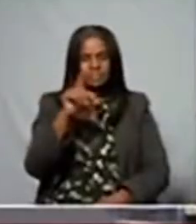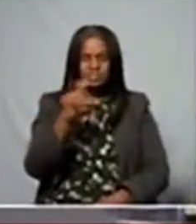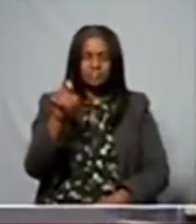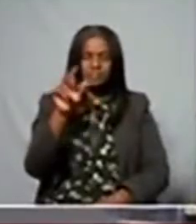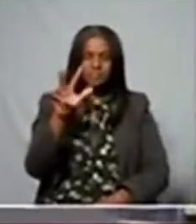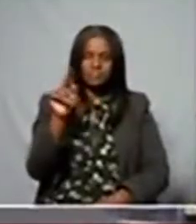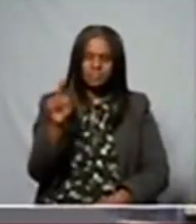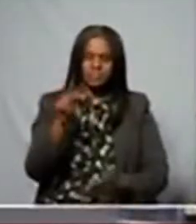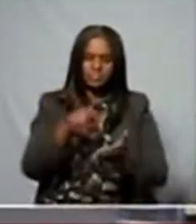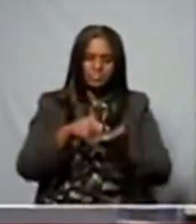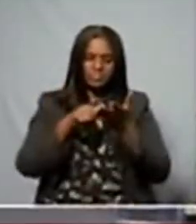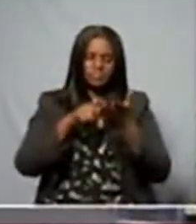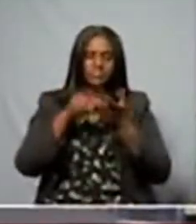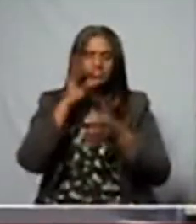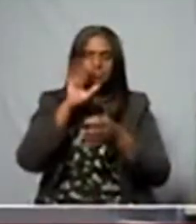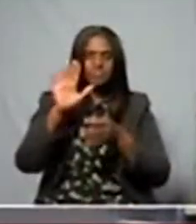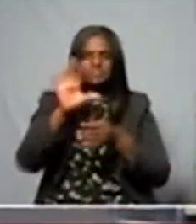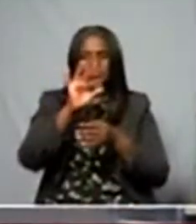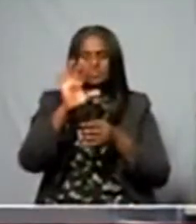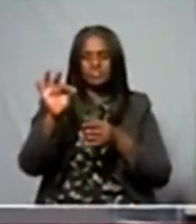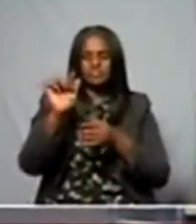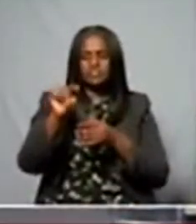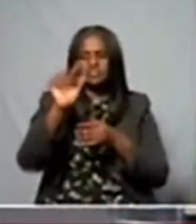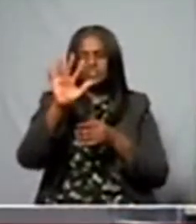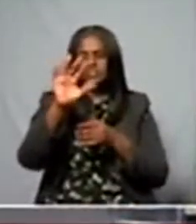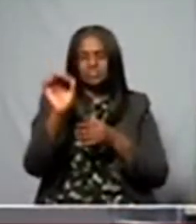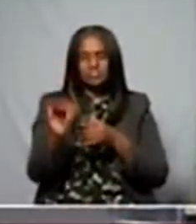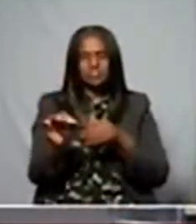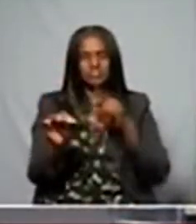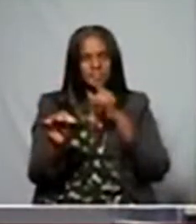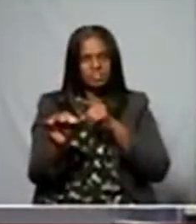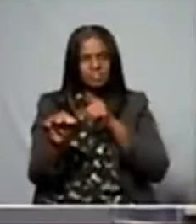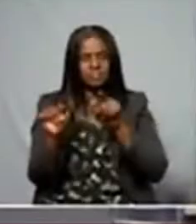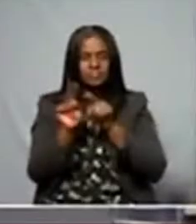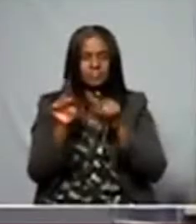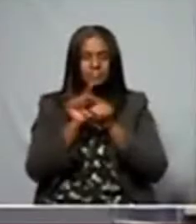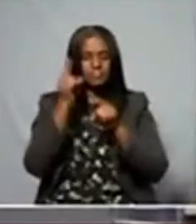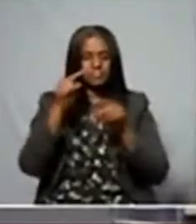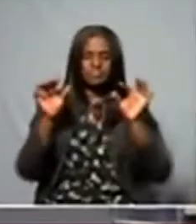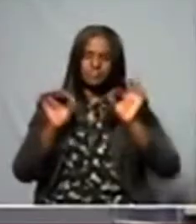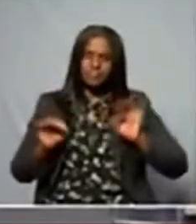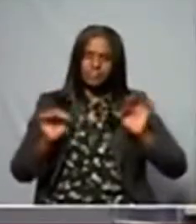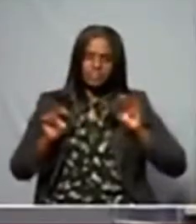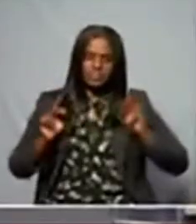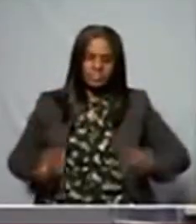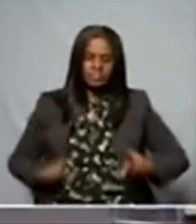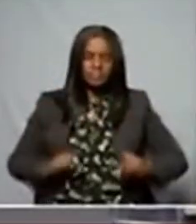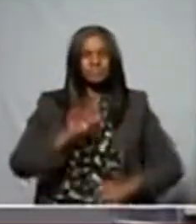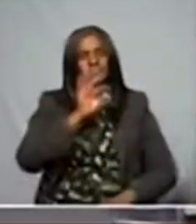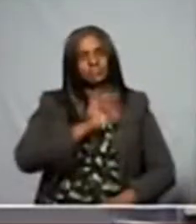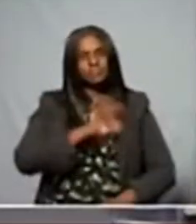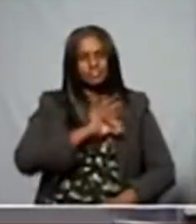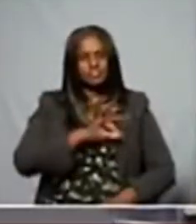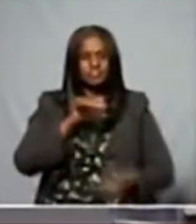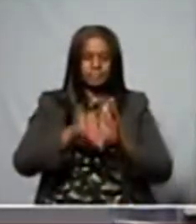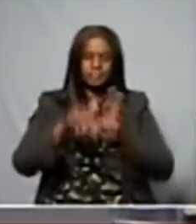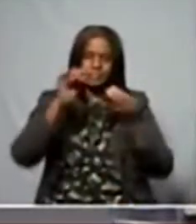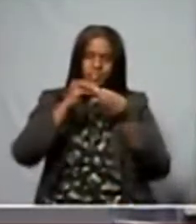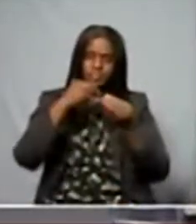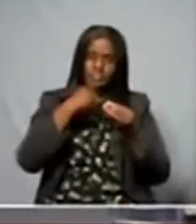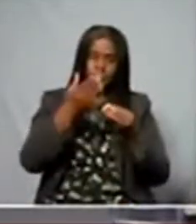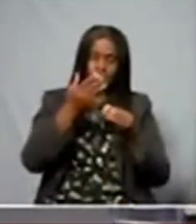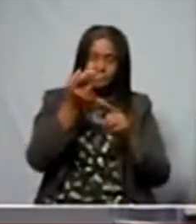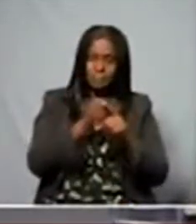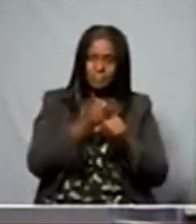58,848,103, representing 99.5%, was for non-personal emoluments. In addition, out of